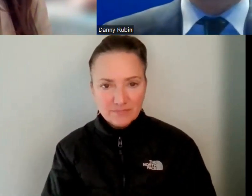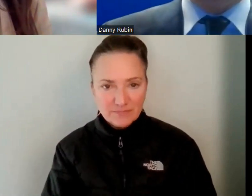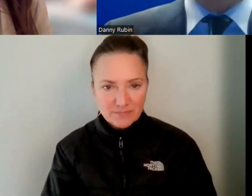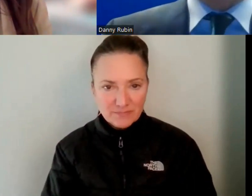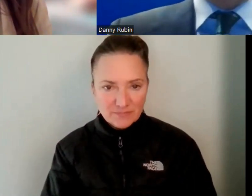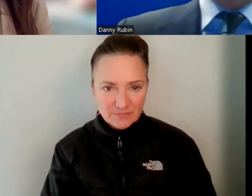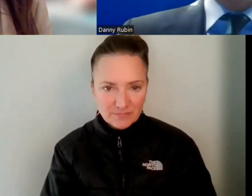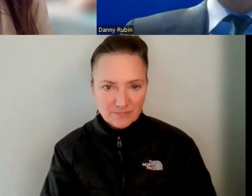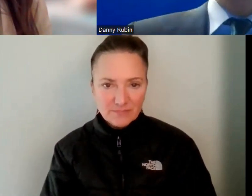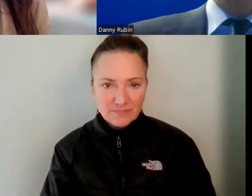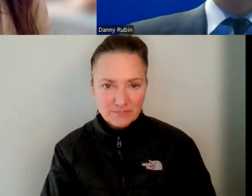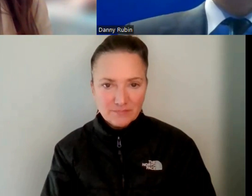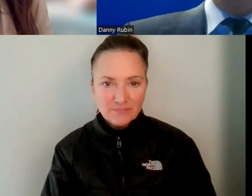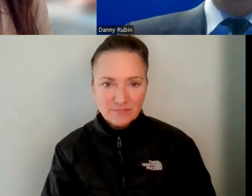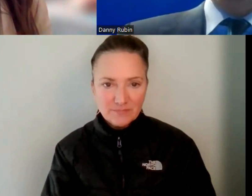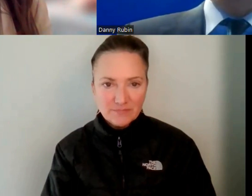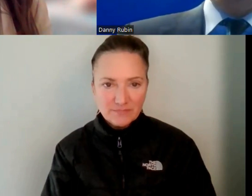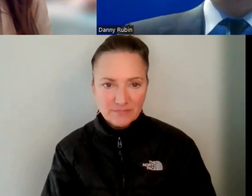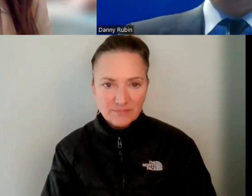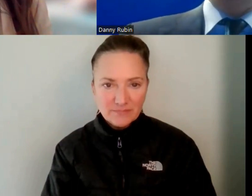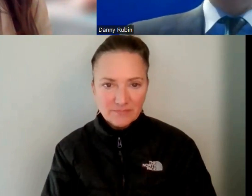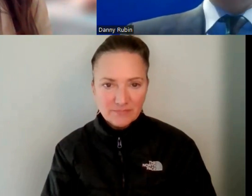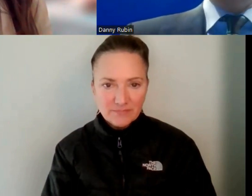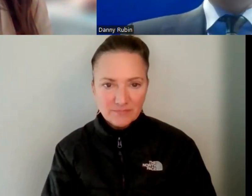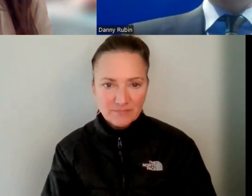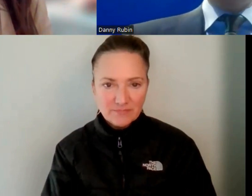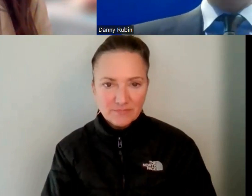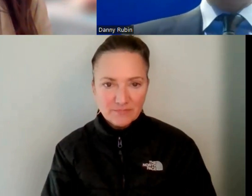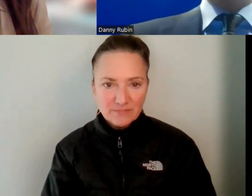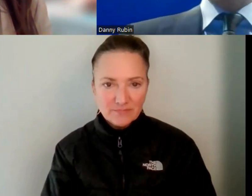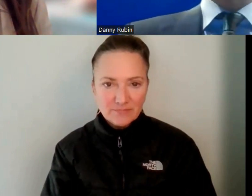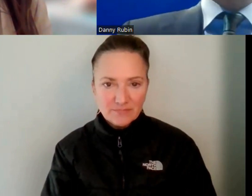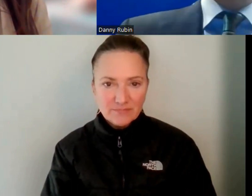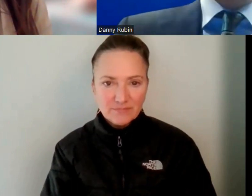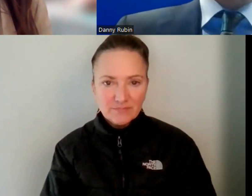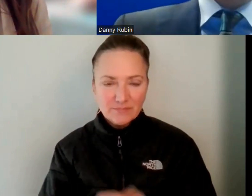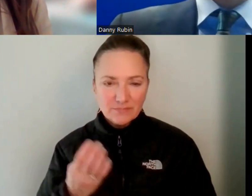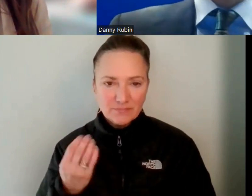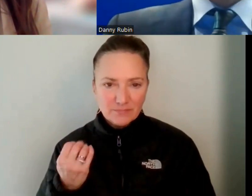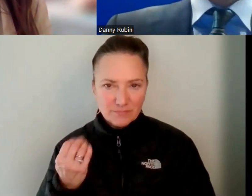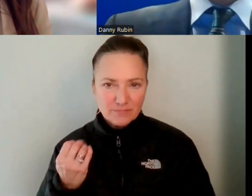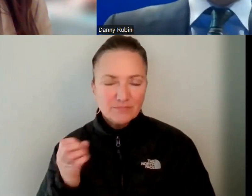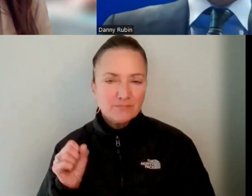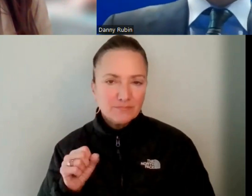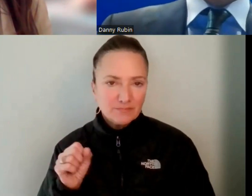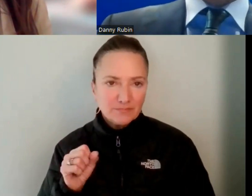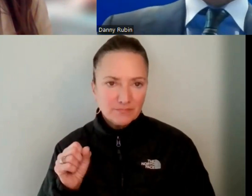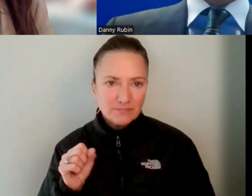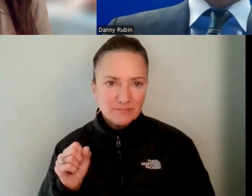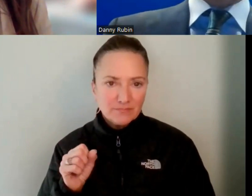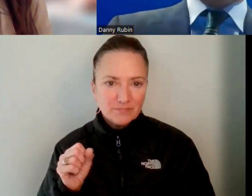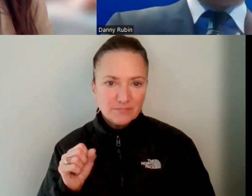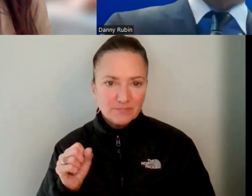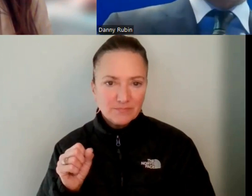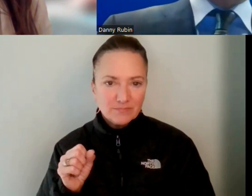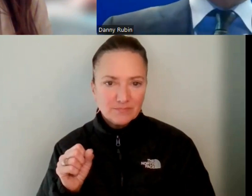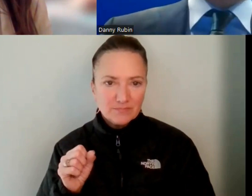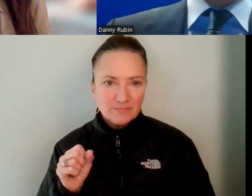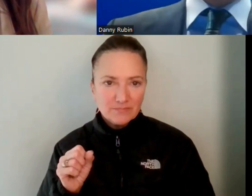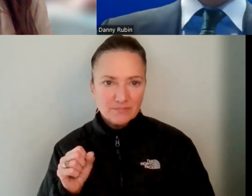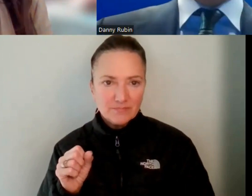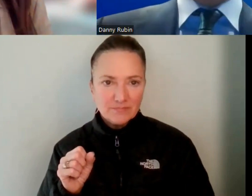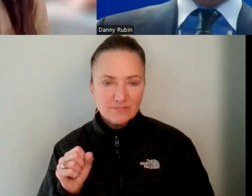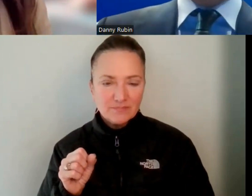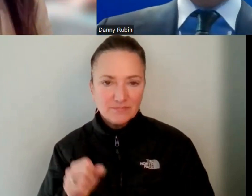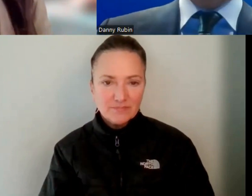at CVS? Thank you, Tia, Raymond. And let's remember that the dollar sign goes on the left side of